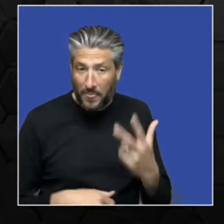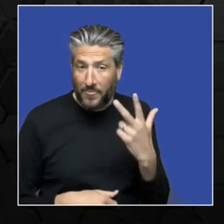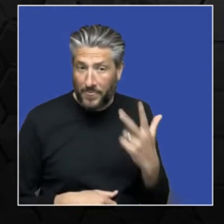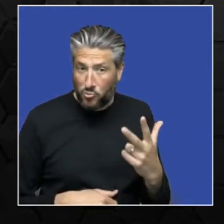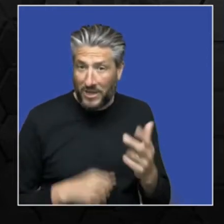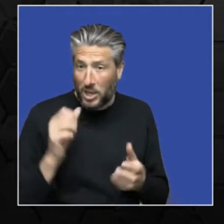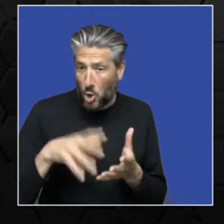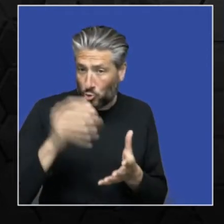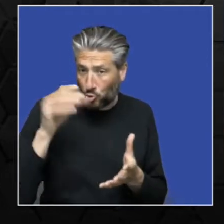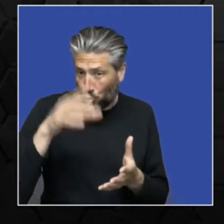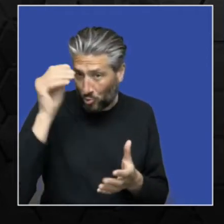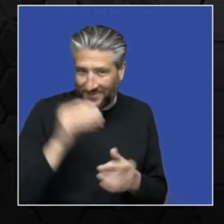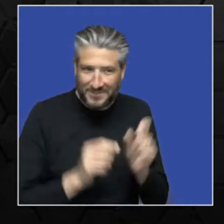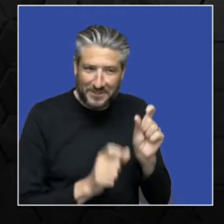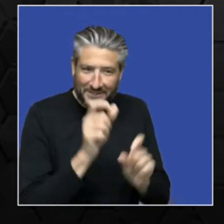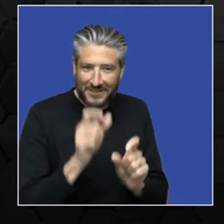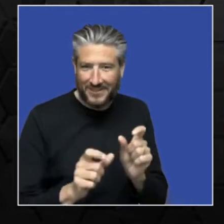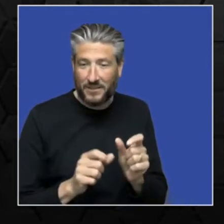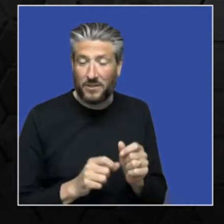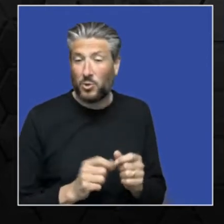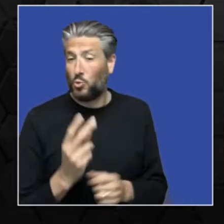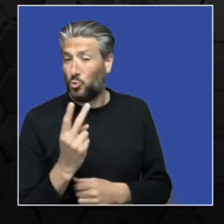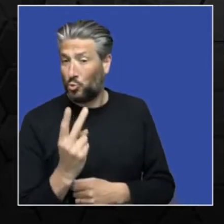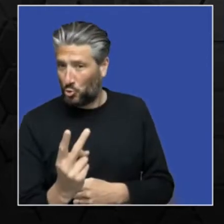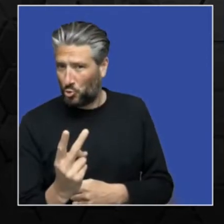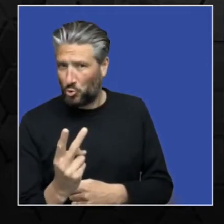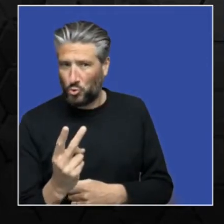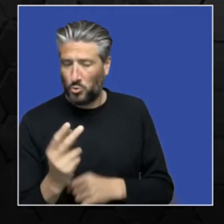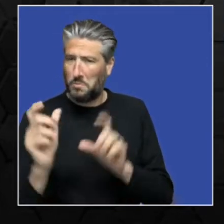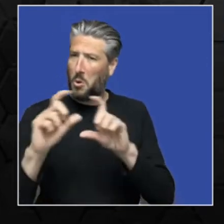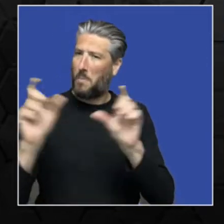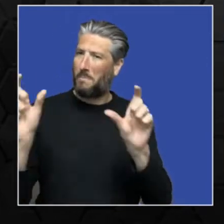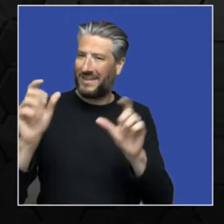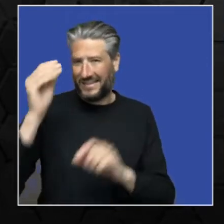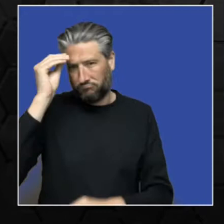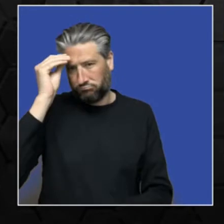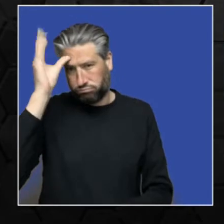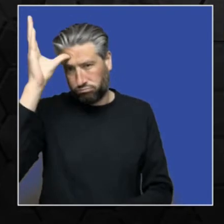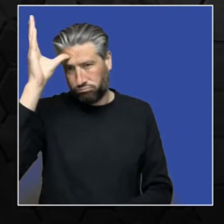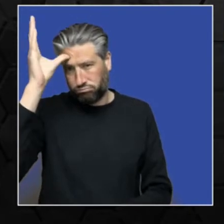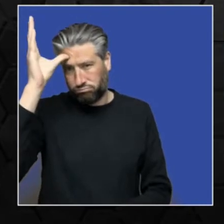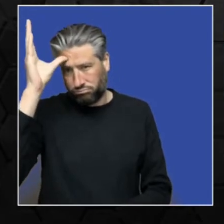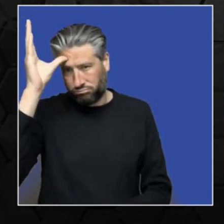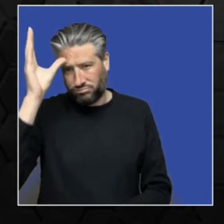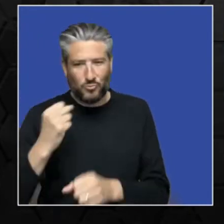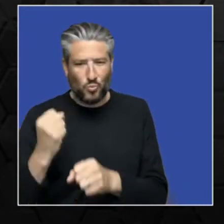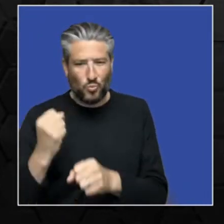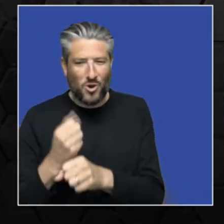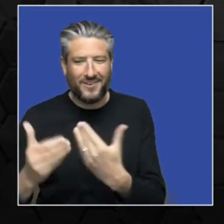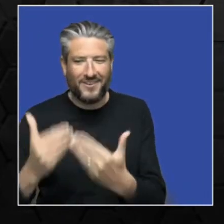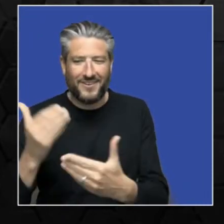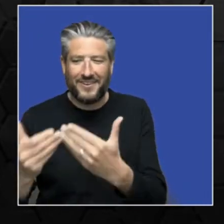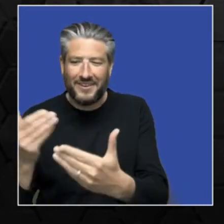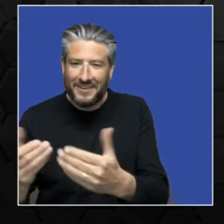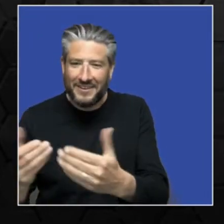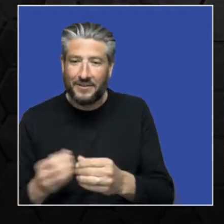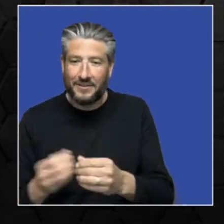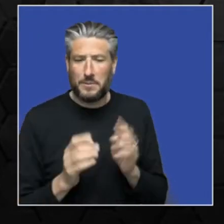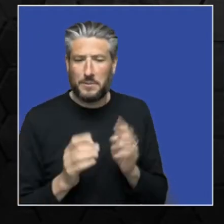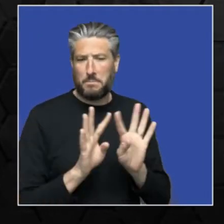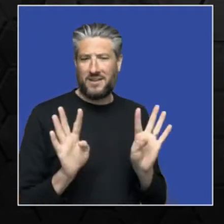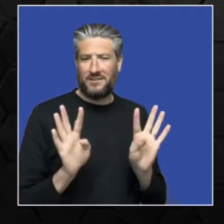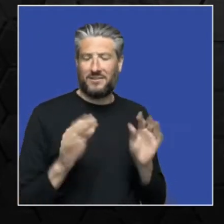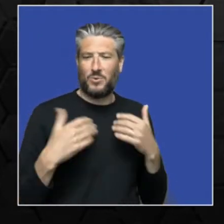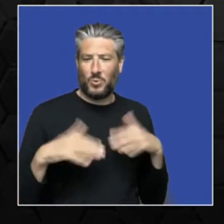The session would be in a panel discussion, and yeah, I just love the title of this